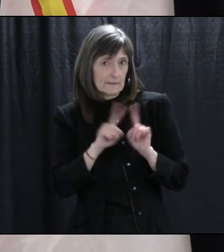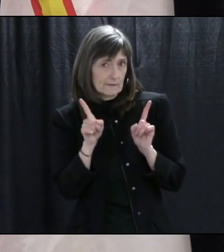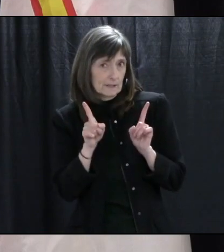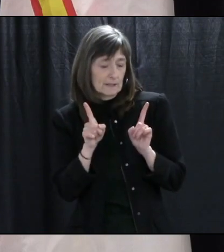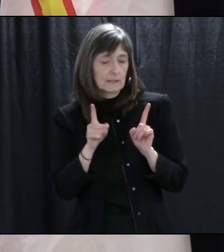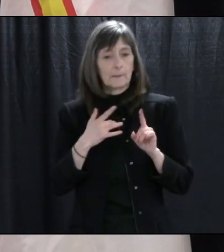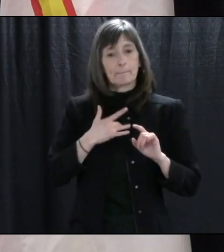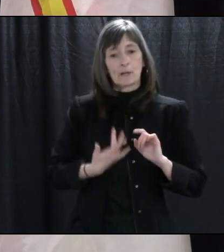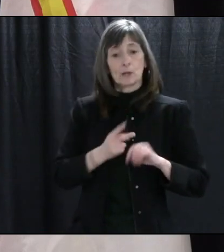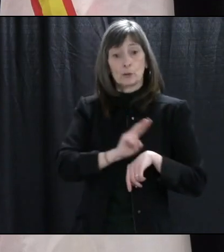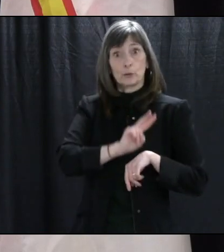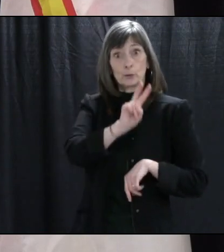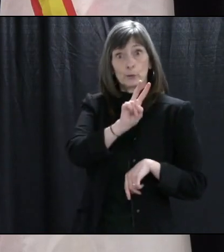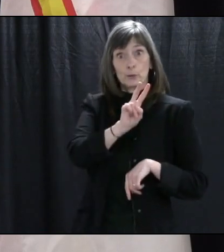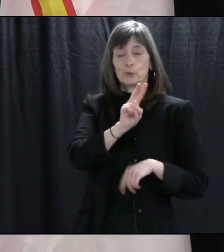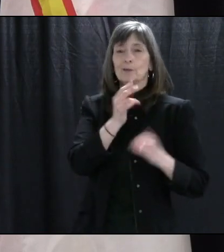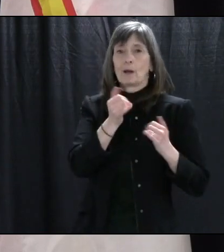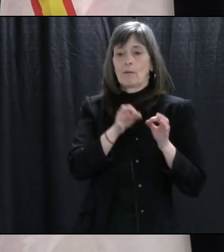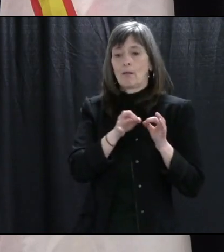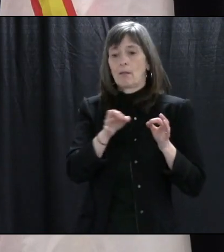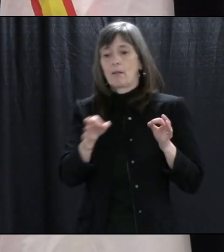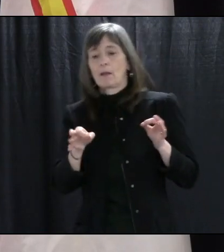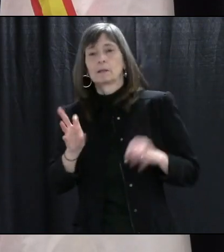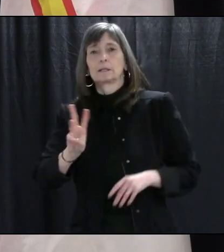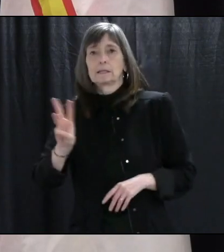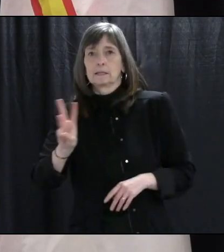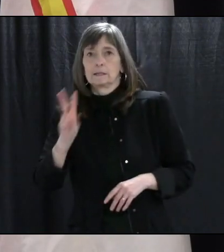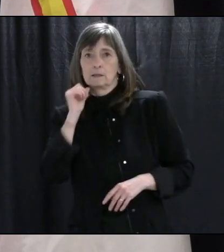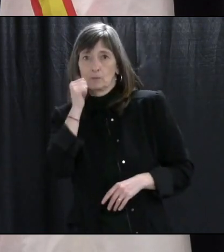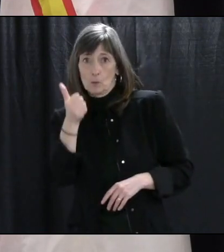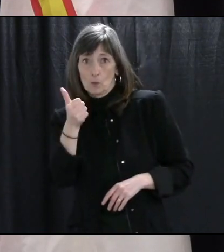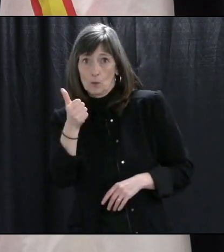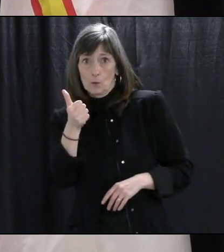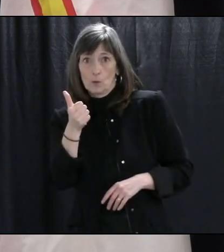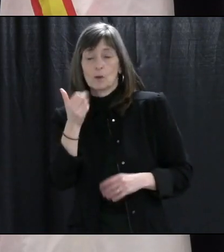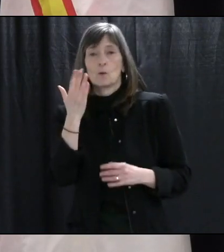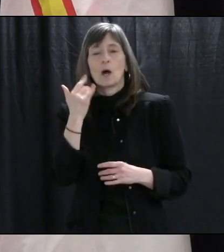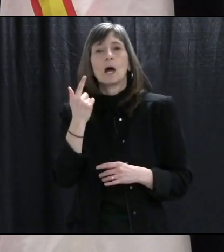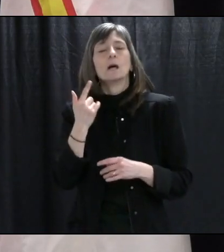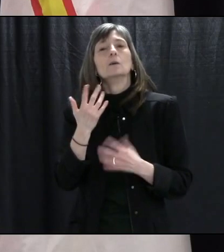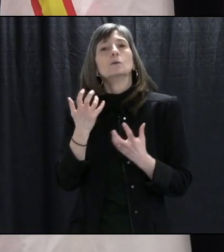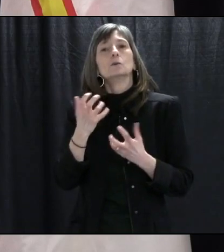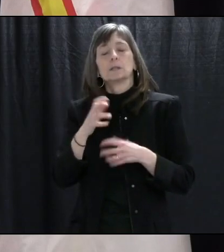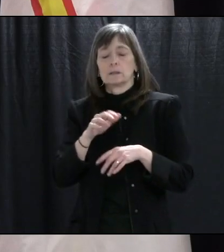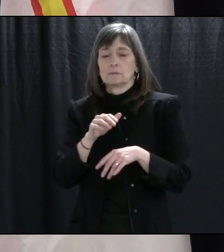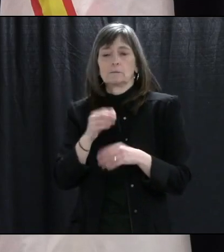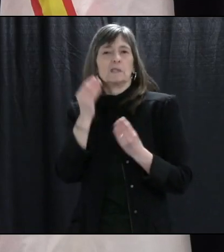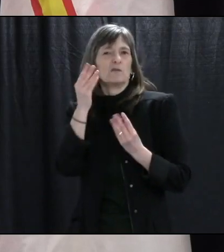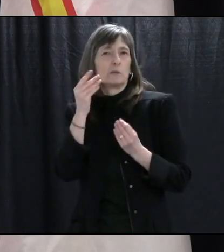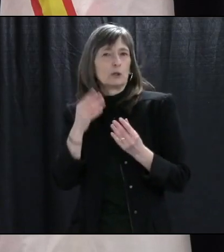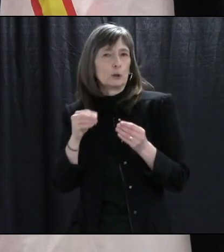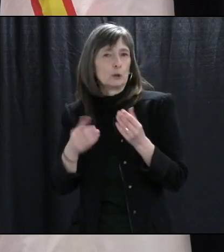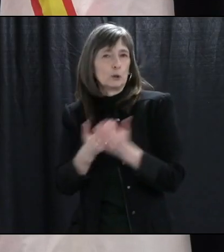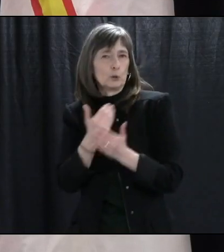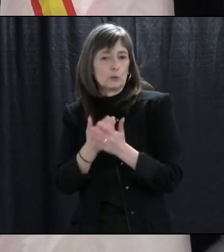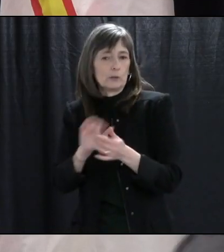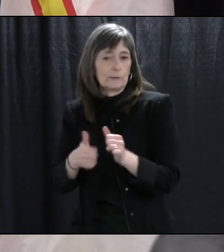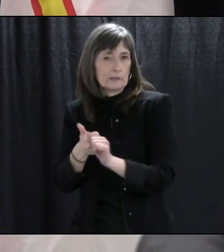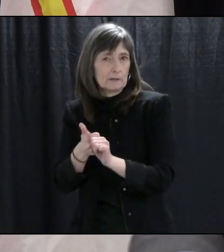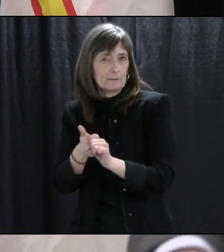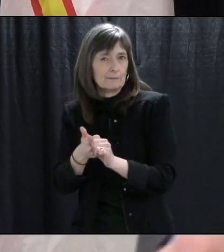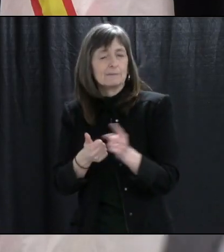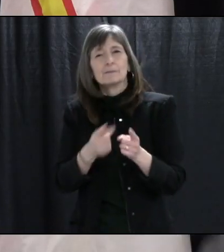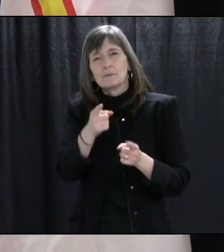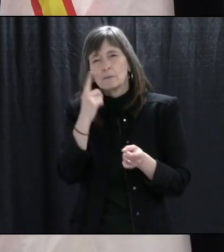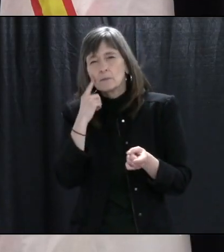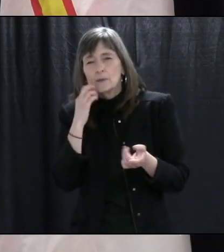regular 2 p.m. briefing will be pushed to 6 p.m. as we will have new information to share with you. Now, you've heard us talk about the